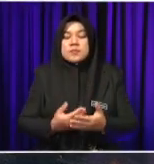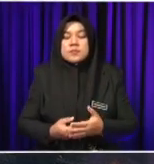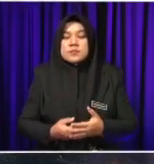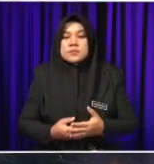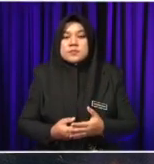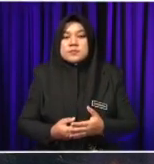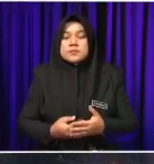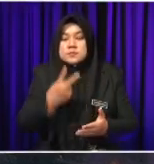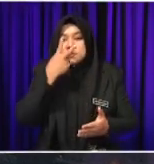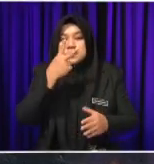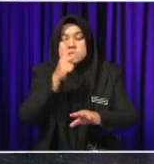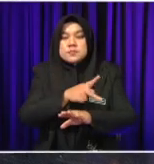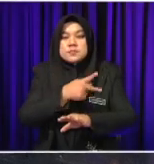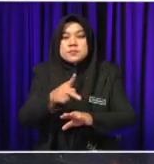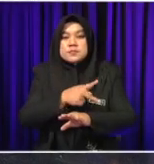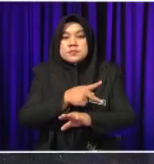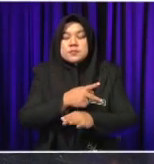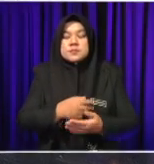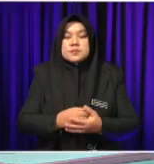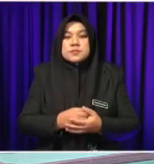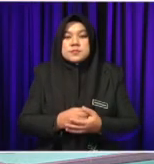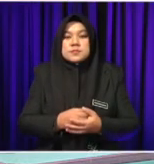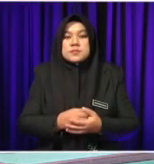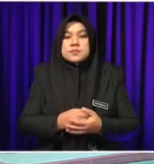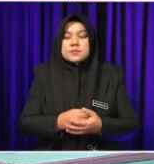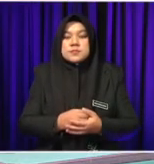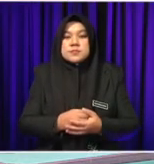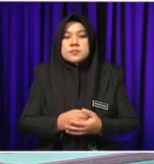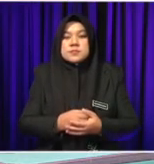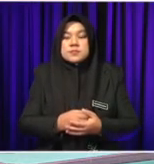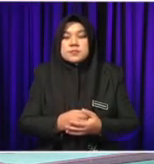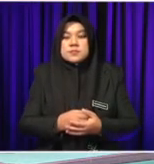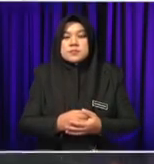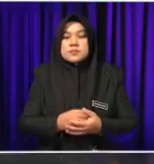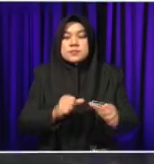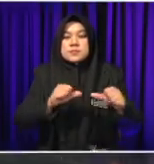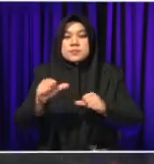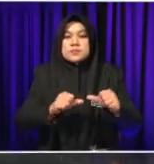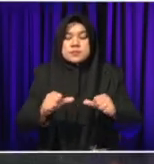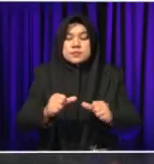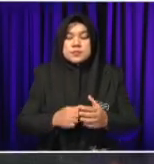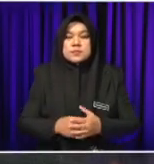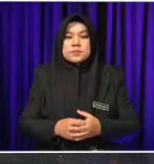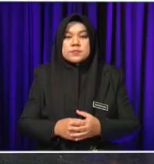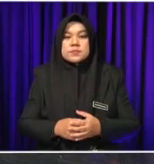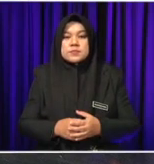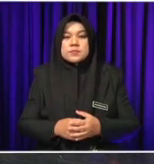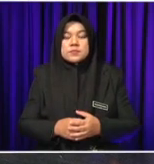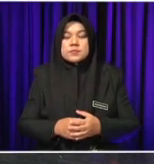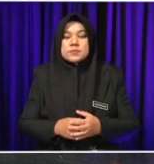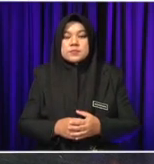the poem mm-hmm. and let me move to this activity platform here so that we get